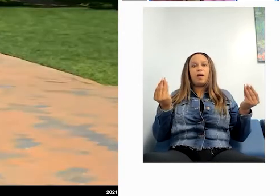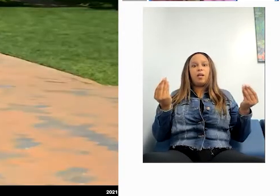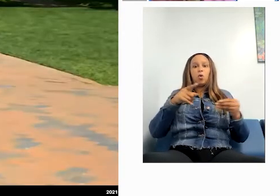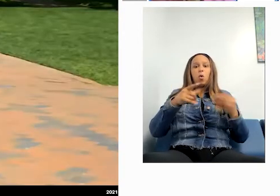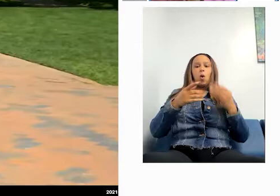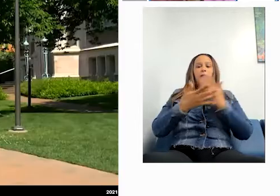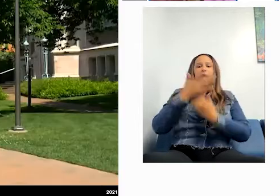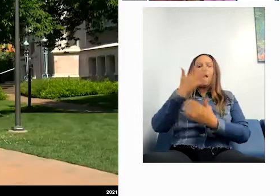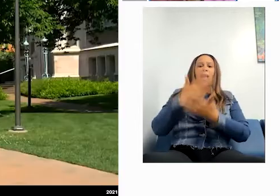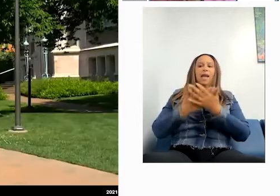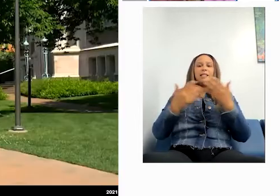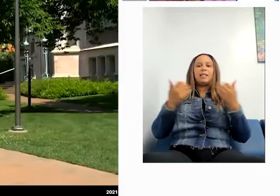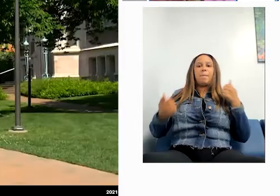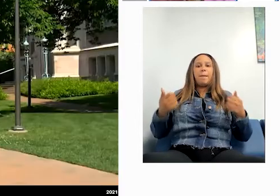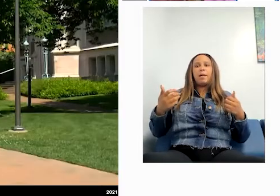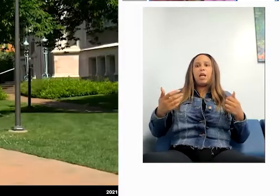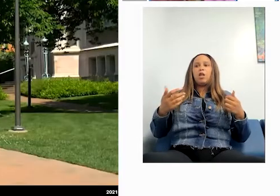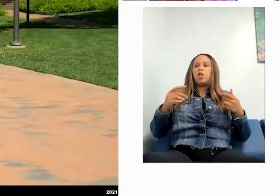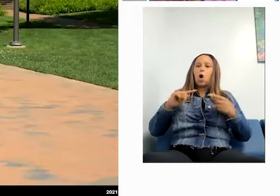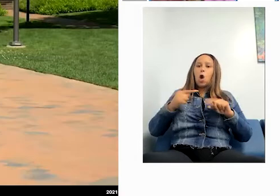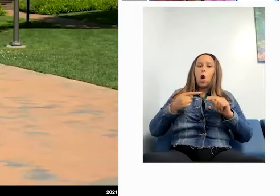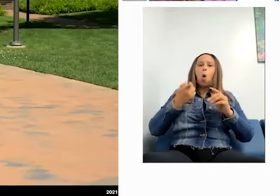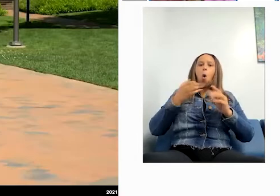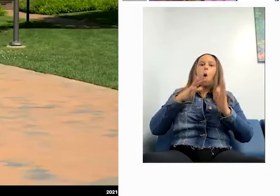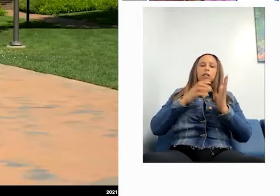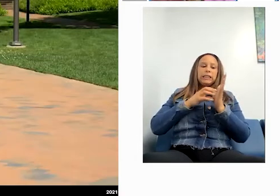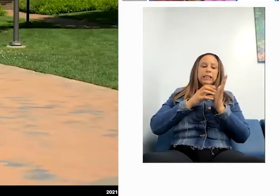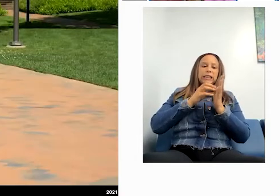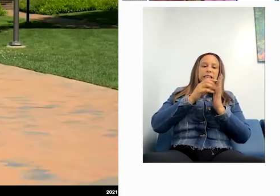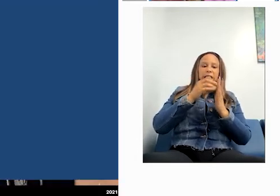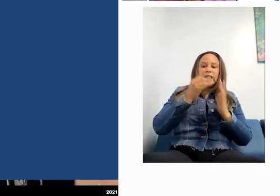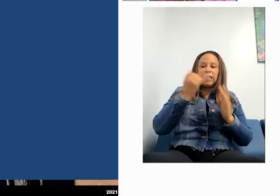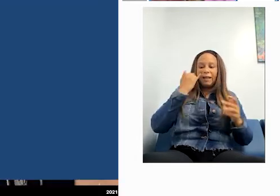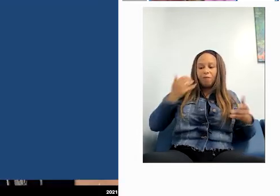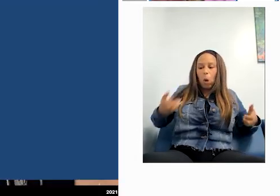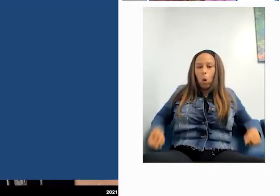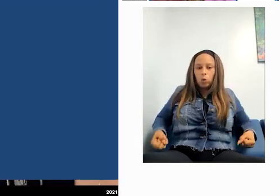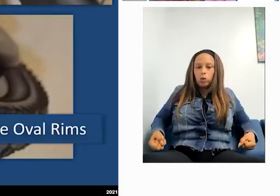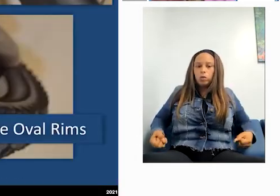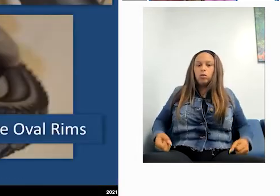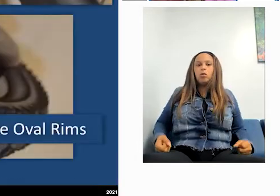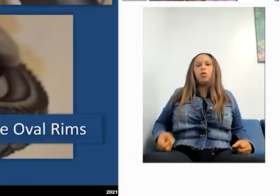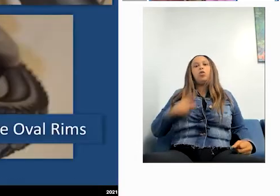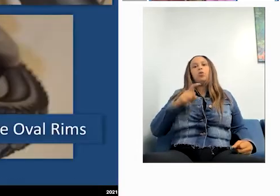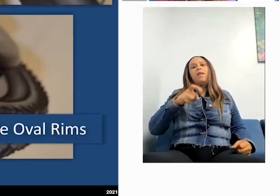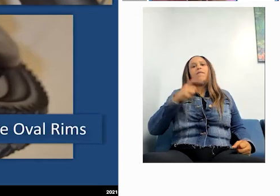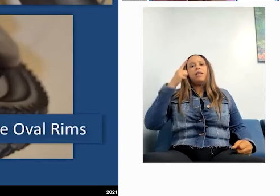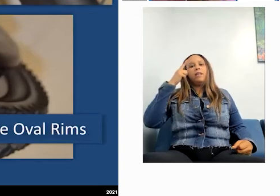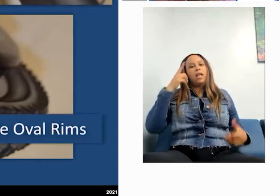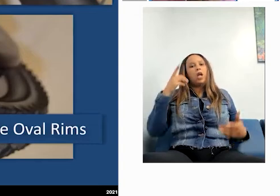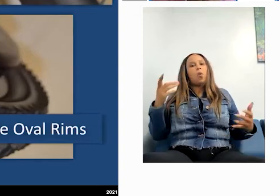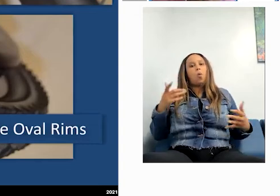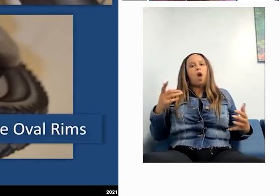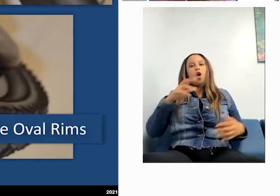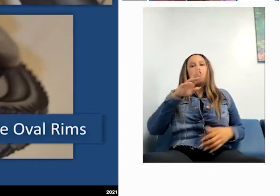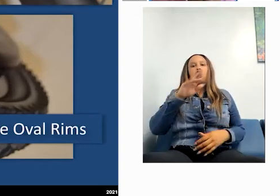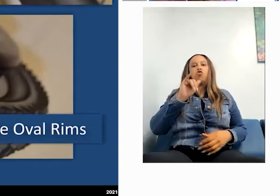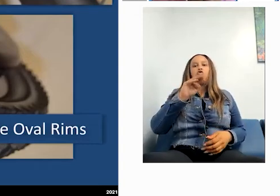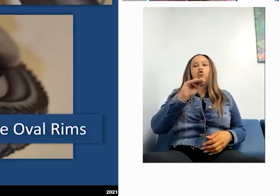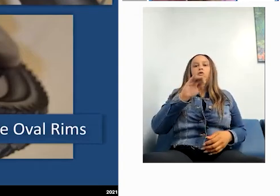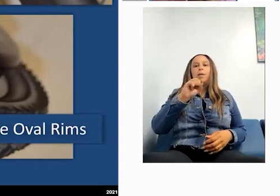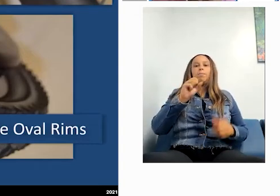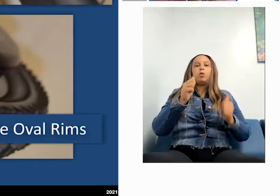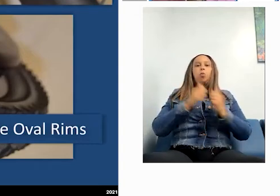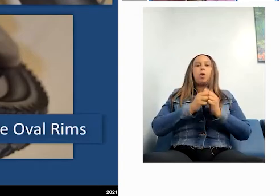grip the small tubing of standard hand rims. Consider alternatives such as rims with coatings and rims with wider oval